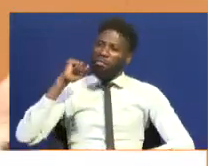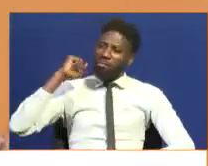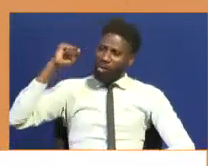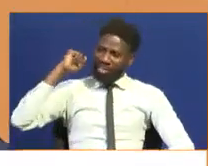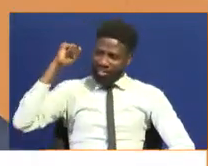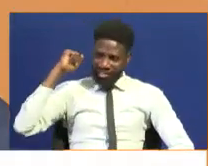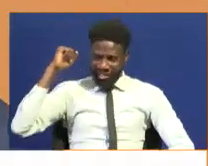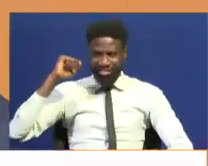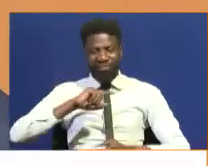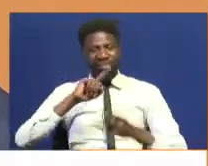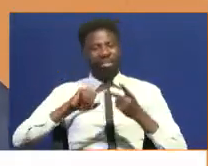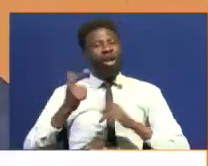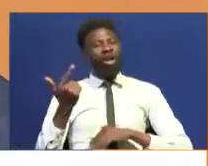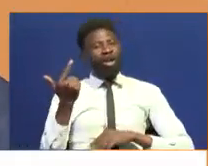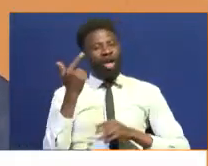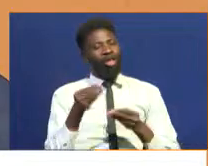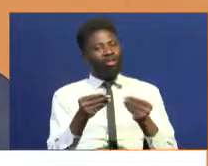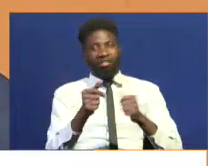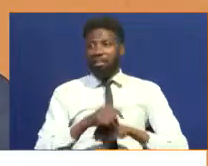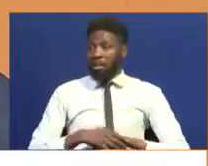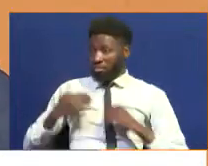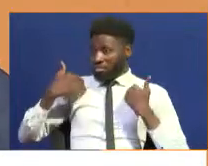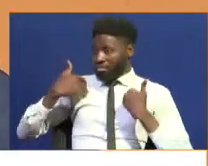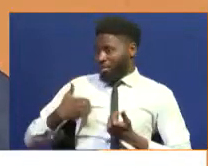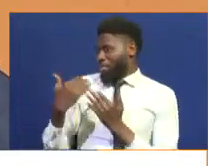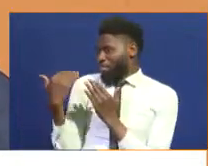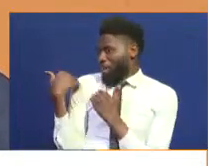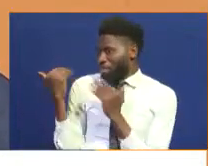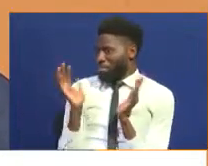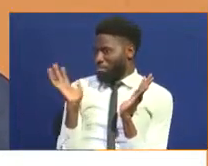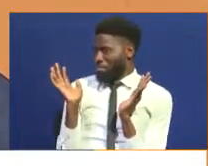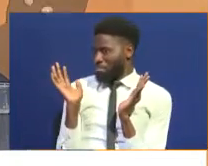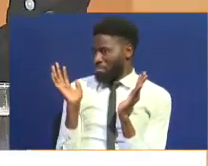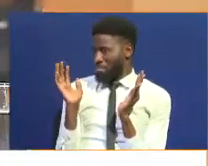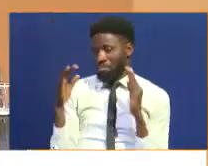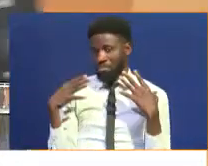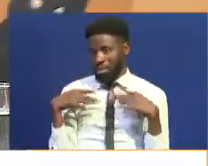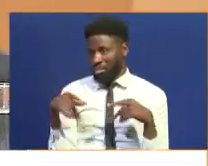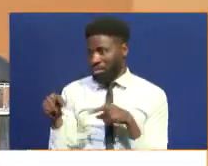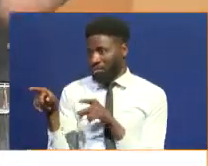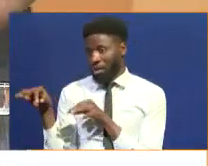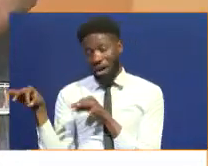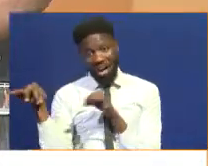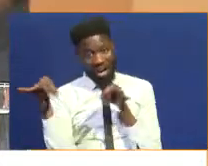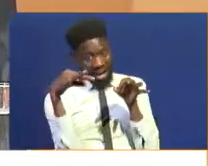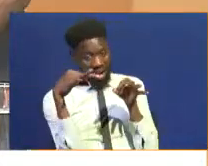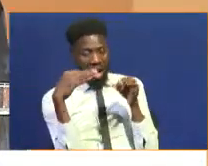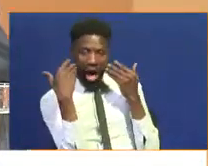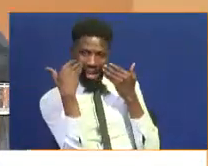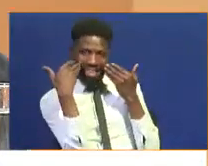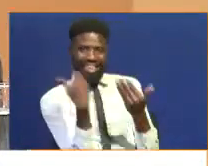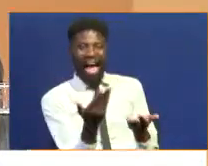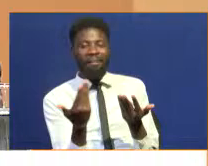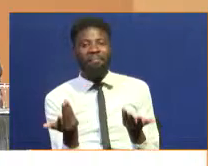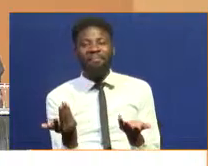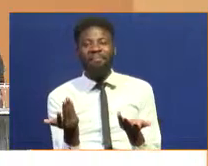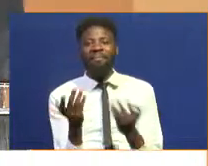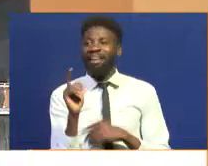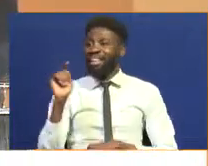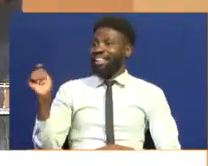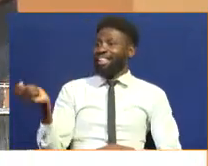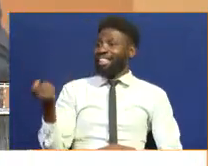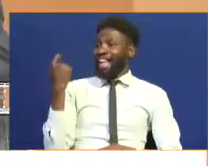legally. And we'll definitely go back to business. It is not me to tell them. Yeah. They know. You know, everybody sees. You mm-hmm. know, all of us, Kenyans, the level